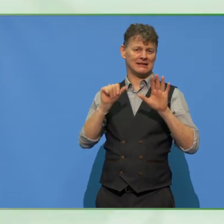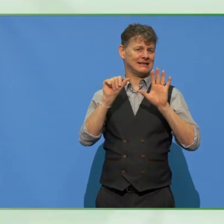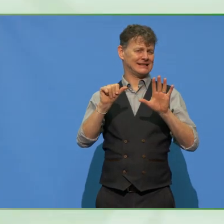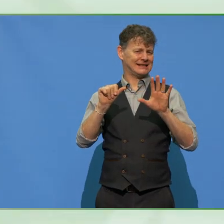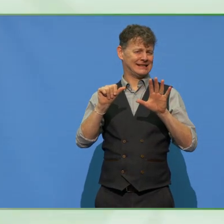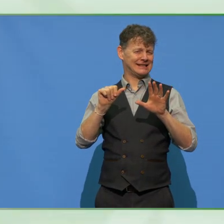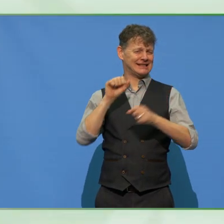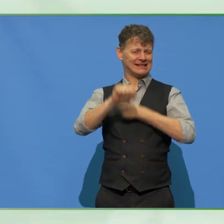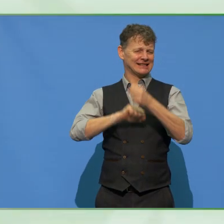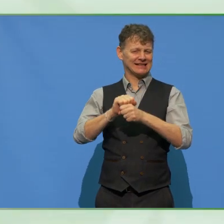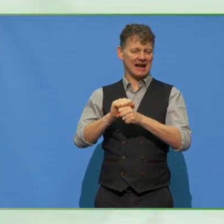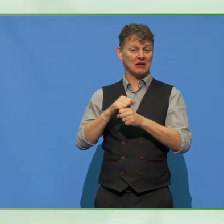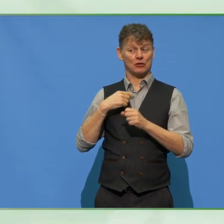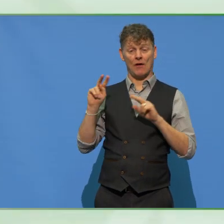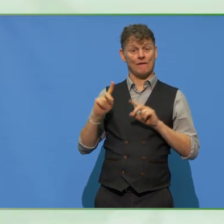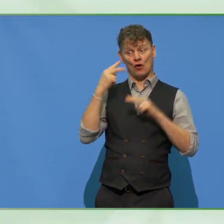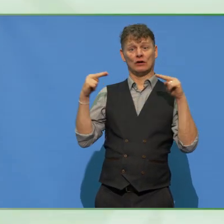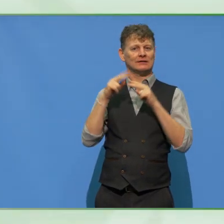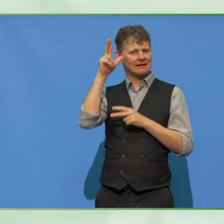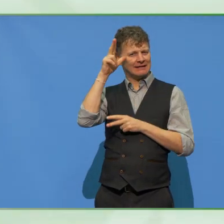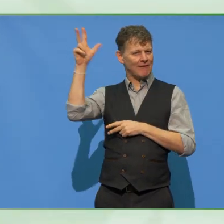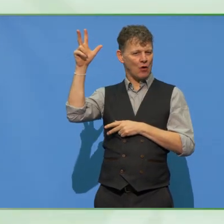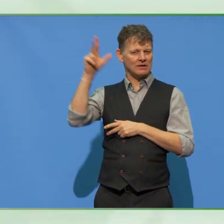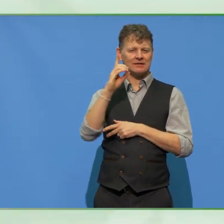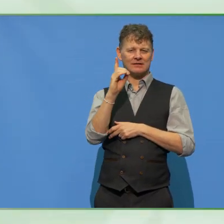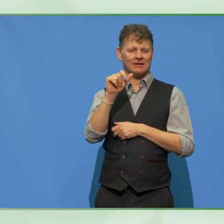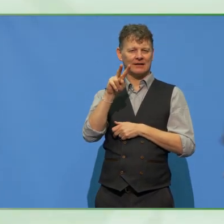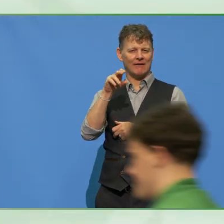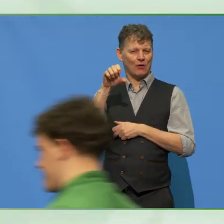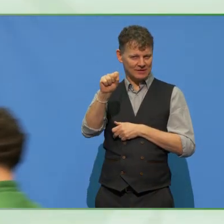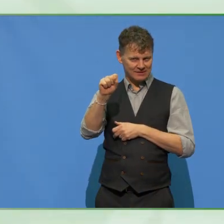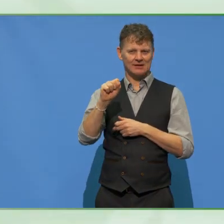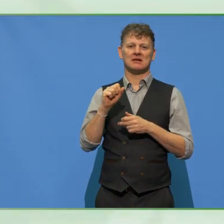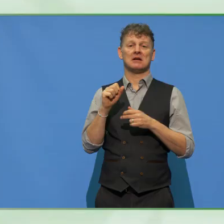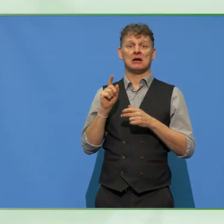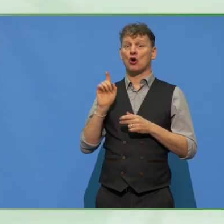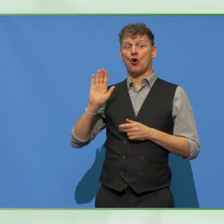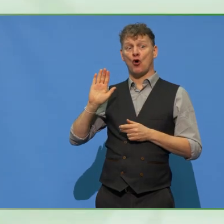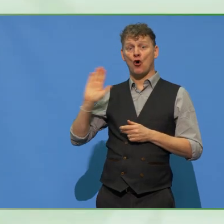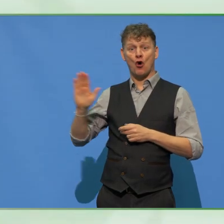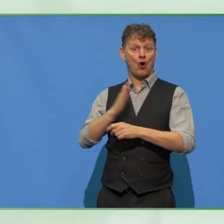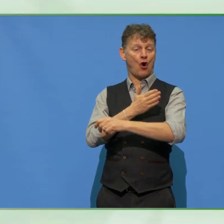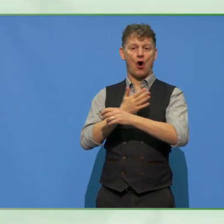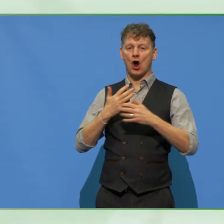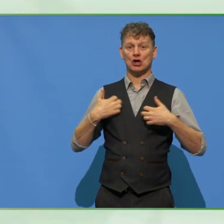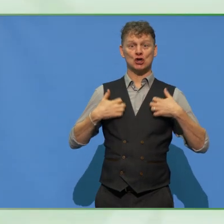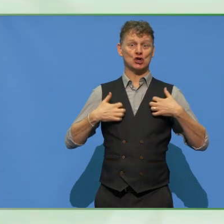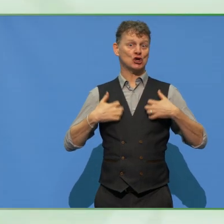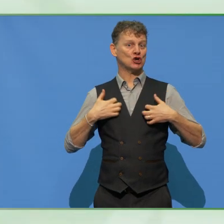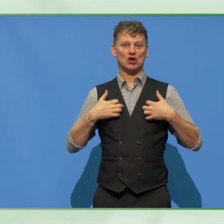Davos, but once you see her, she has an image, a power, and energy that makes you never forget